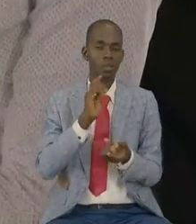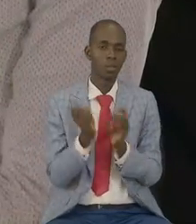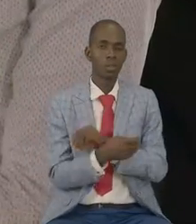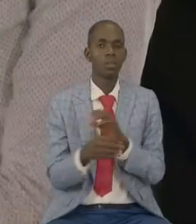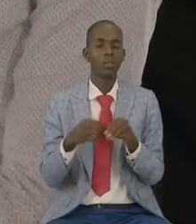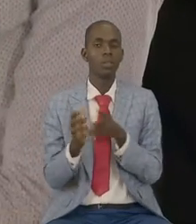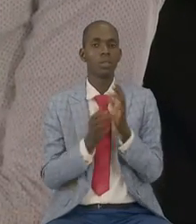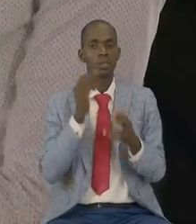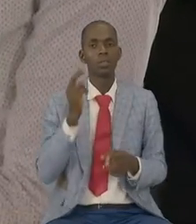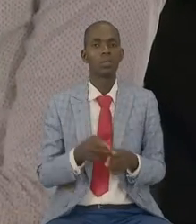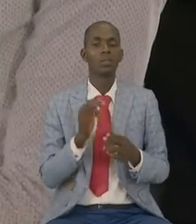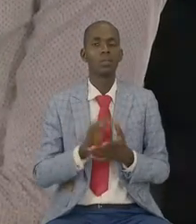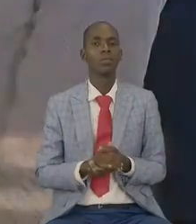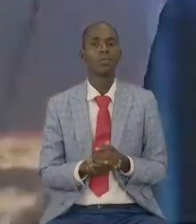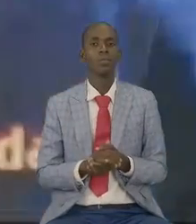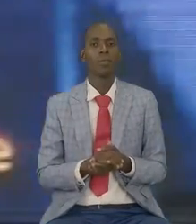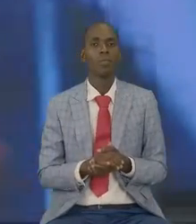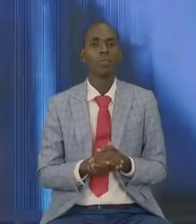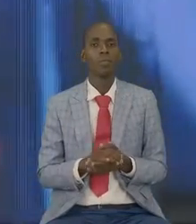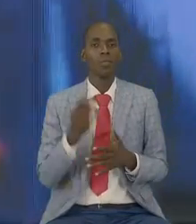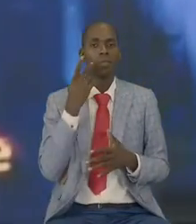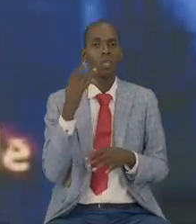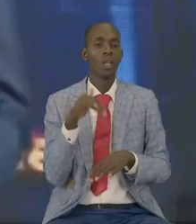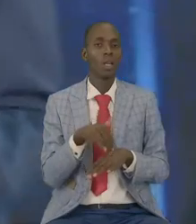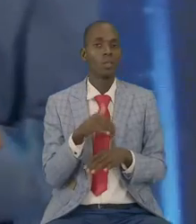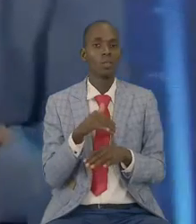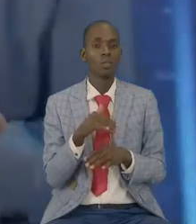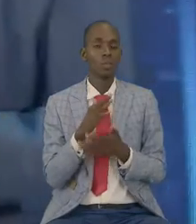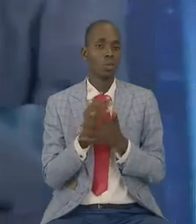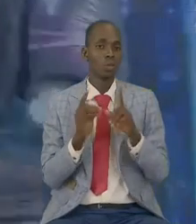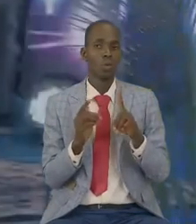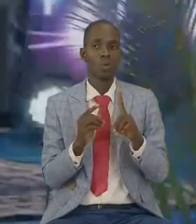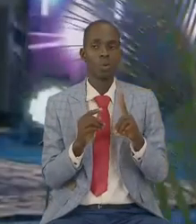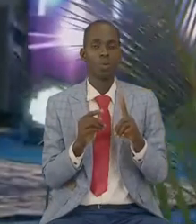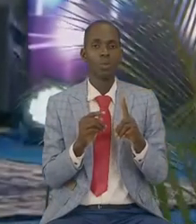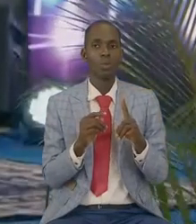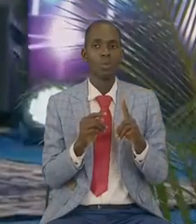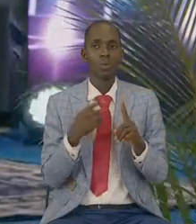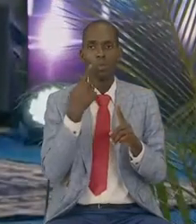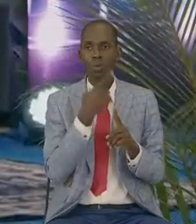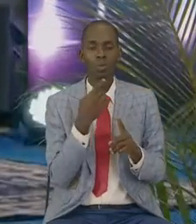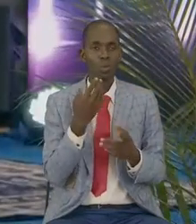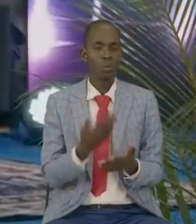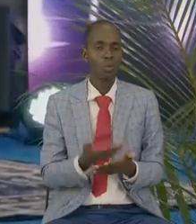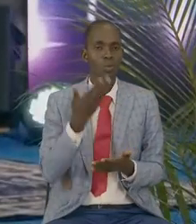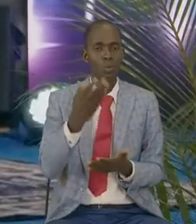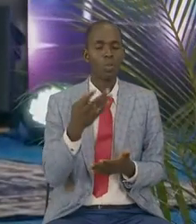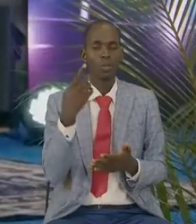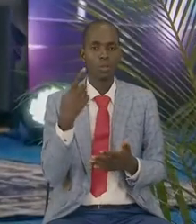name. Look at a person who changed the bitterness by supplication in